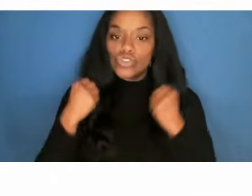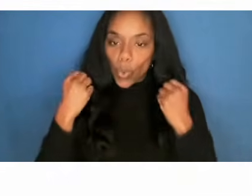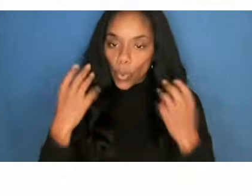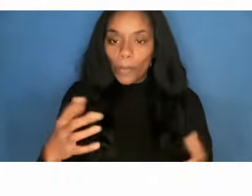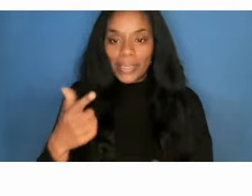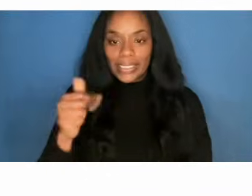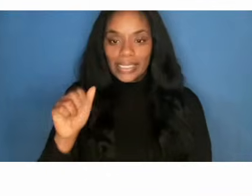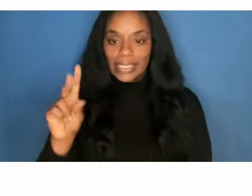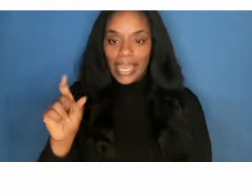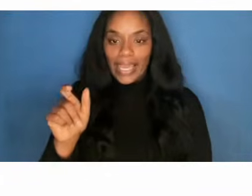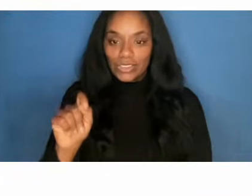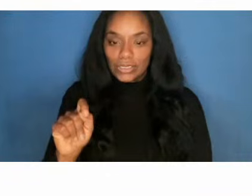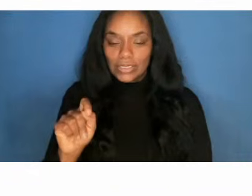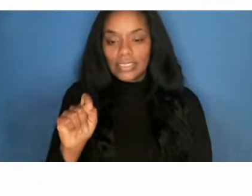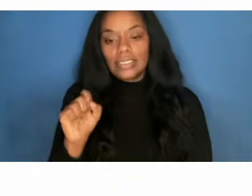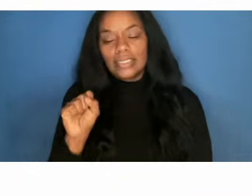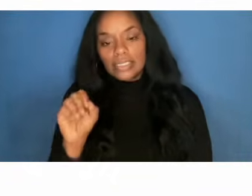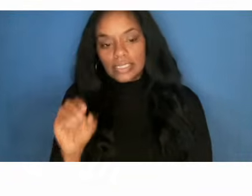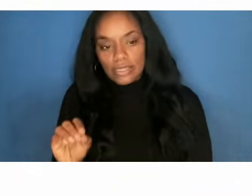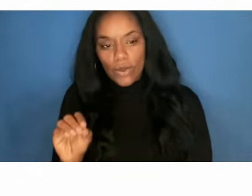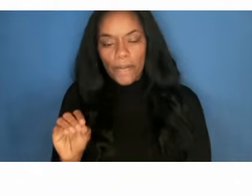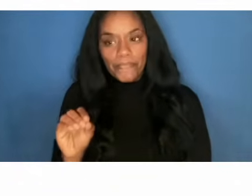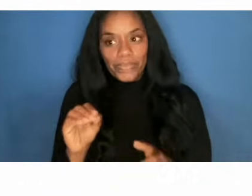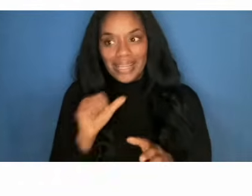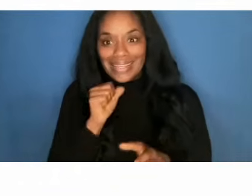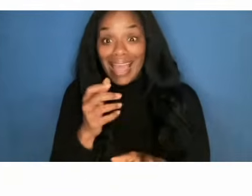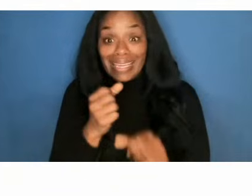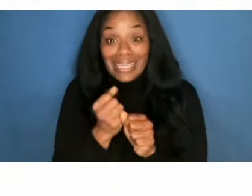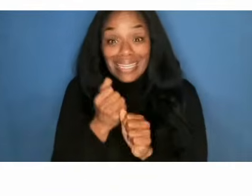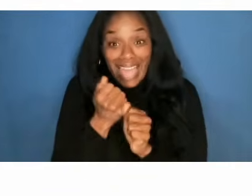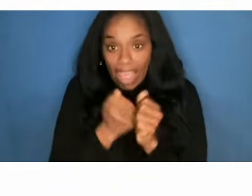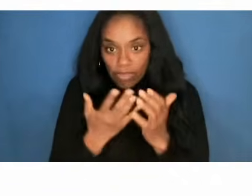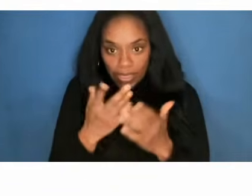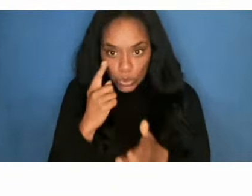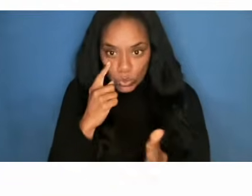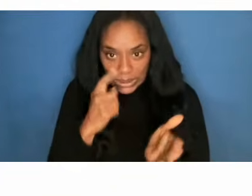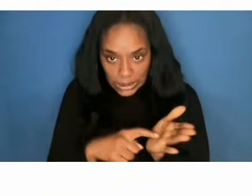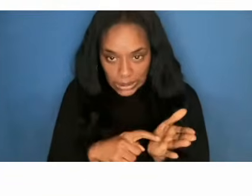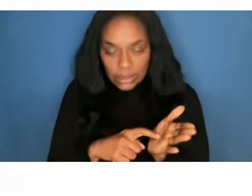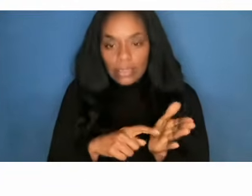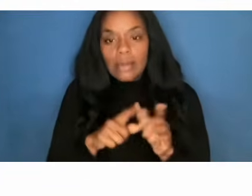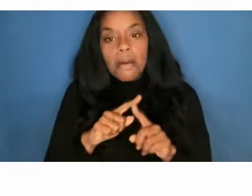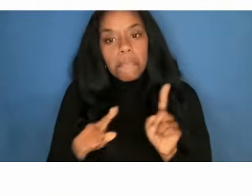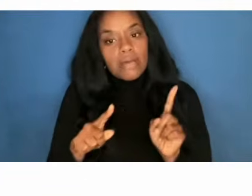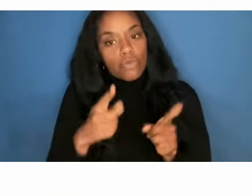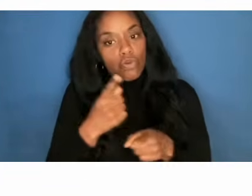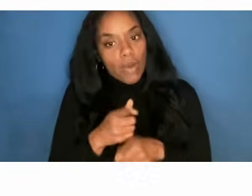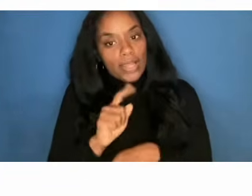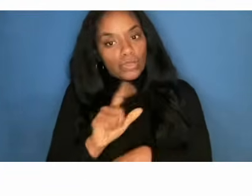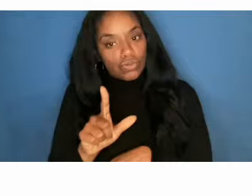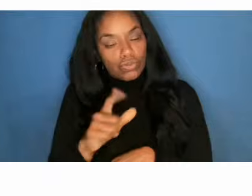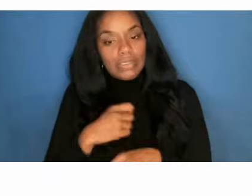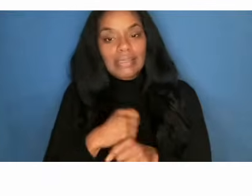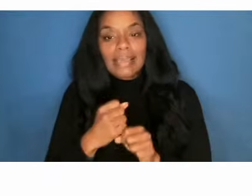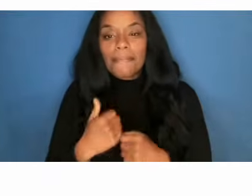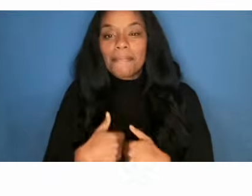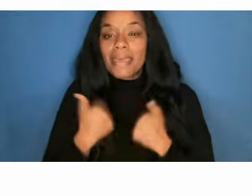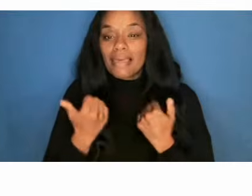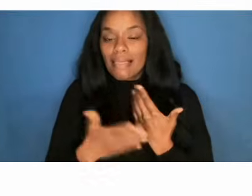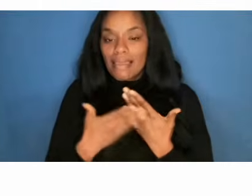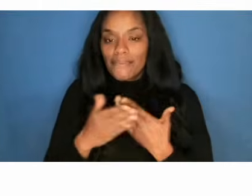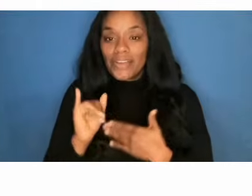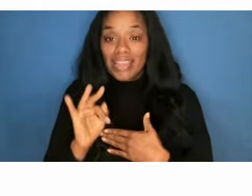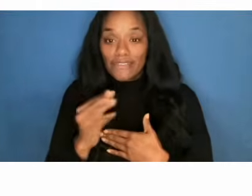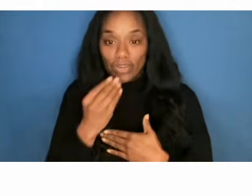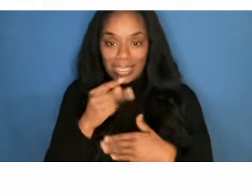So like really not getting every single thing you see, but like having the right tools can make your life a lot easier when you're eating